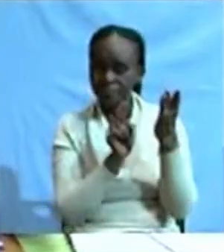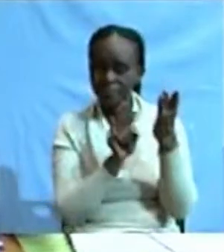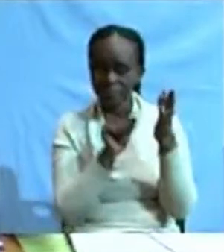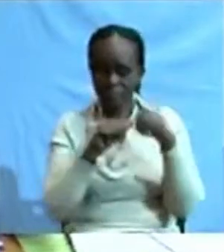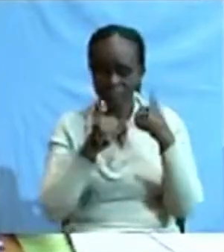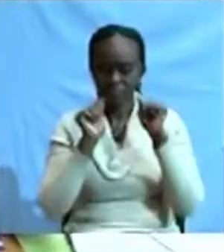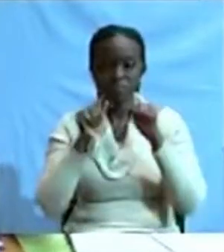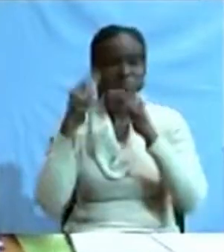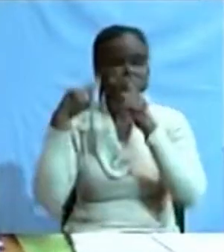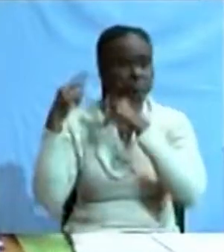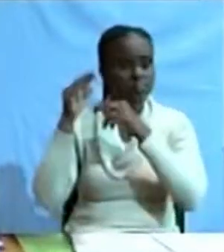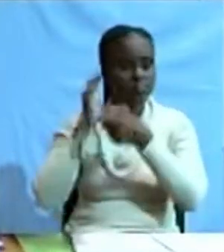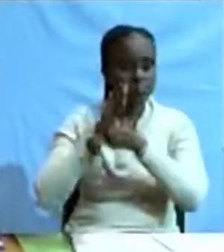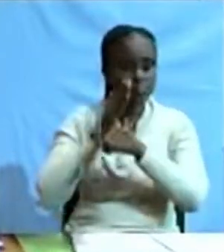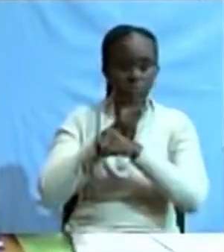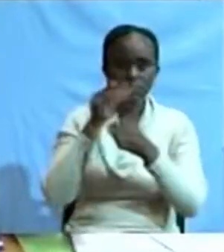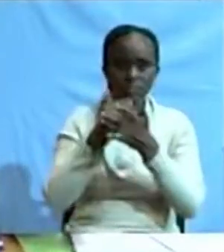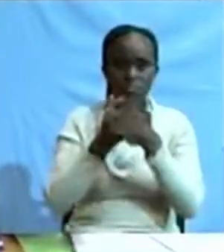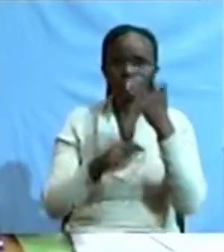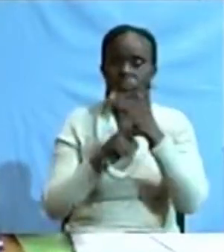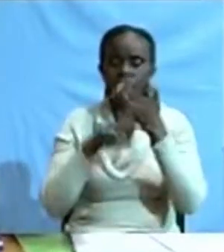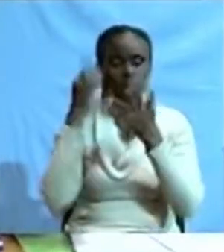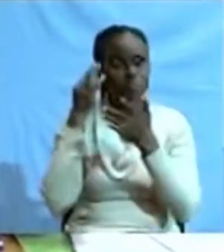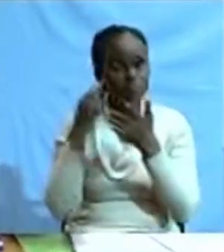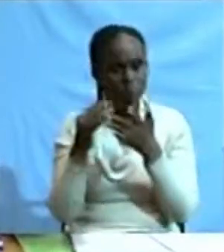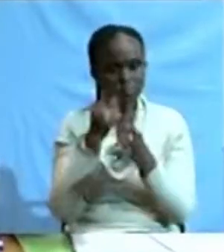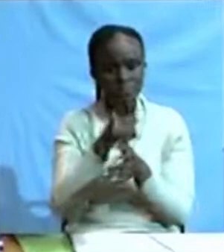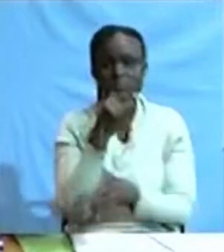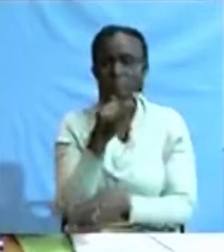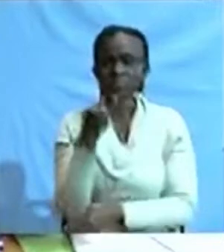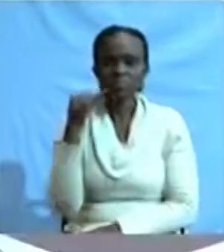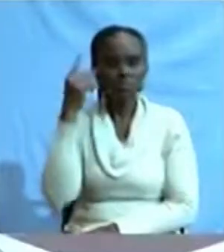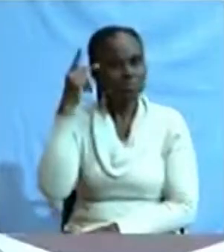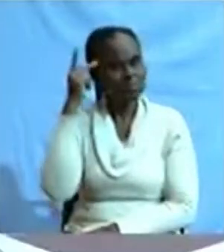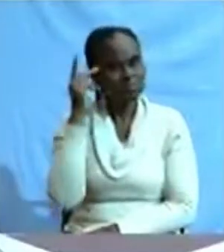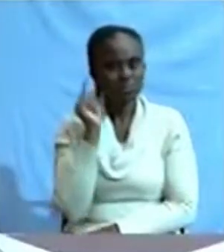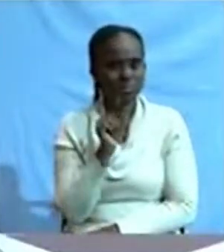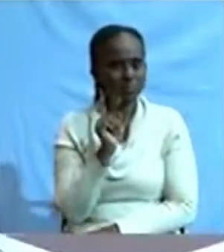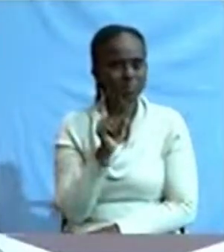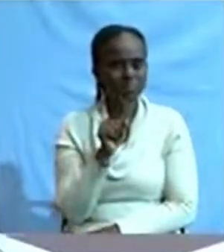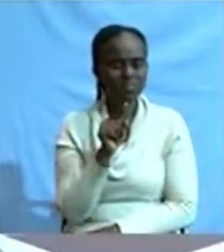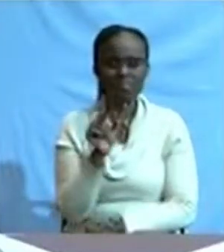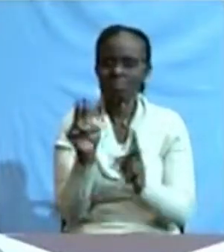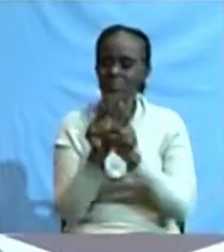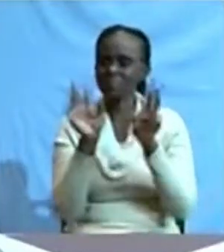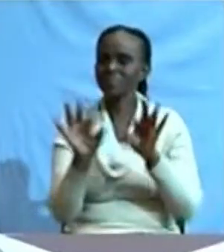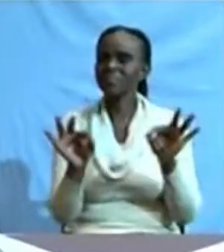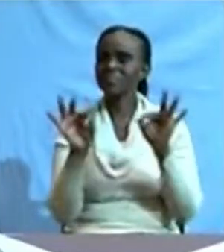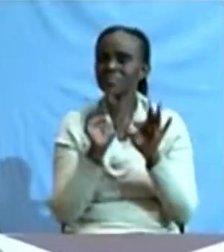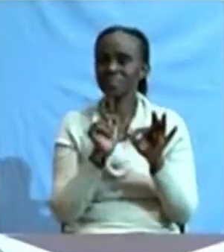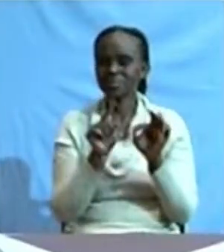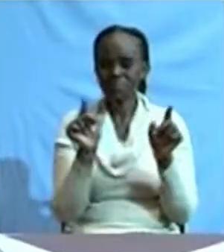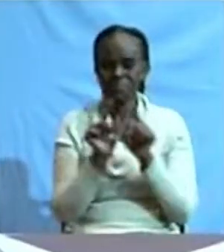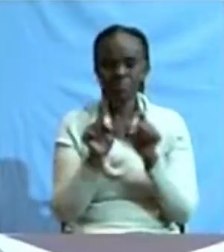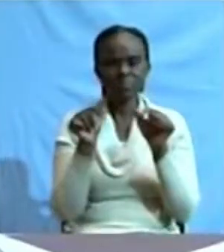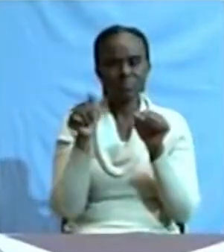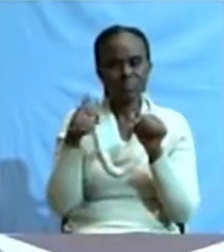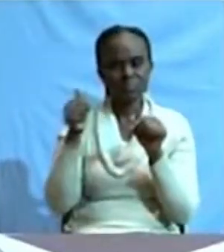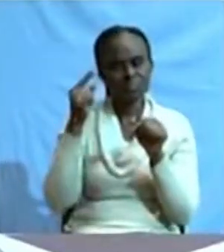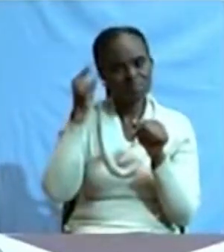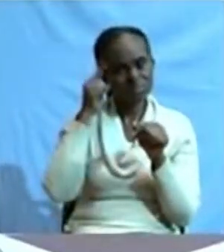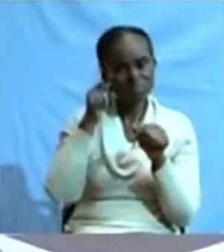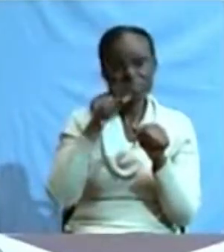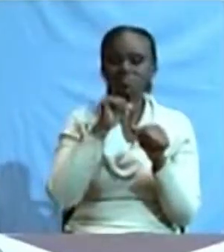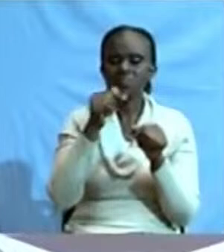can revise once they but they town comment. clerk, the issue I think of politics here is very cardinal. Yes. You still have to, you imagine you